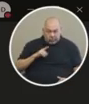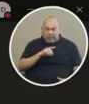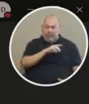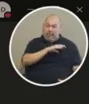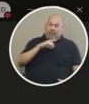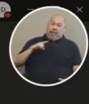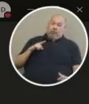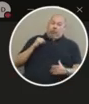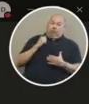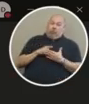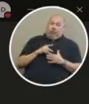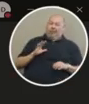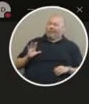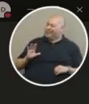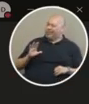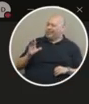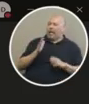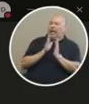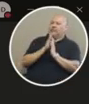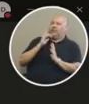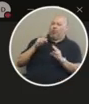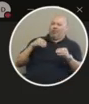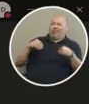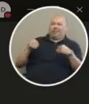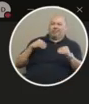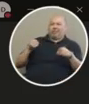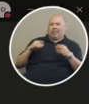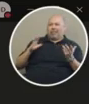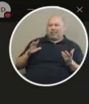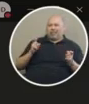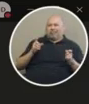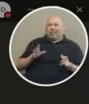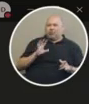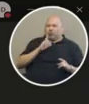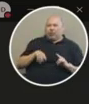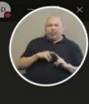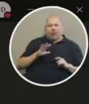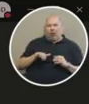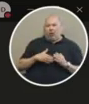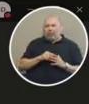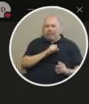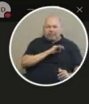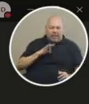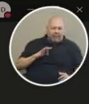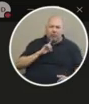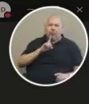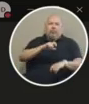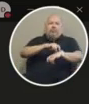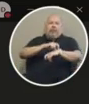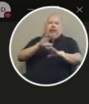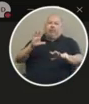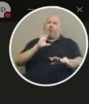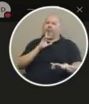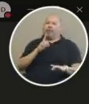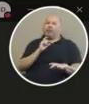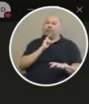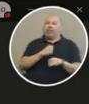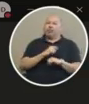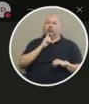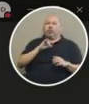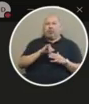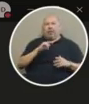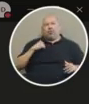What we're asking for is flexibility. I mean, the city manager talks about how all of this is happening in real time. Well, we want to make sure that